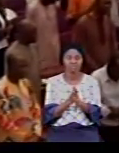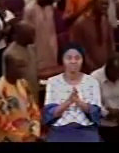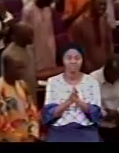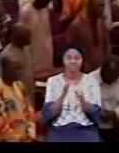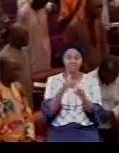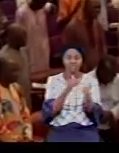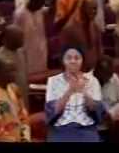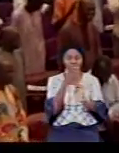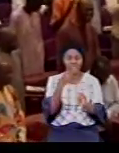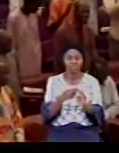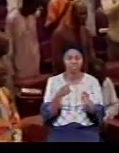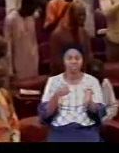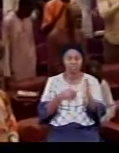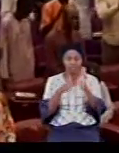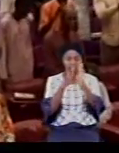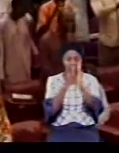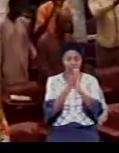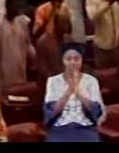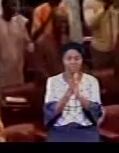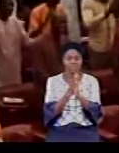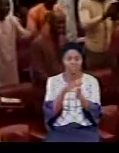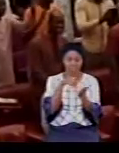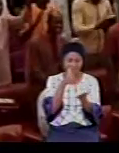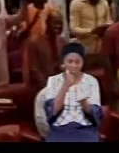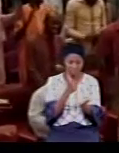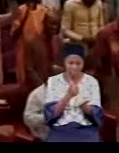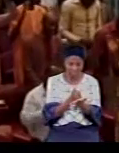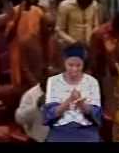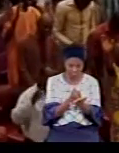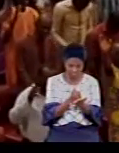In Jesus' name we pray.